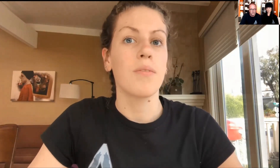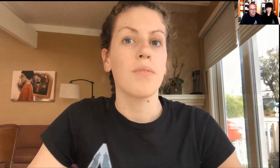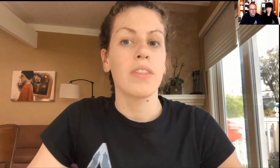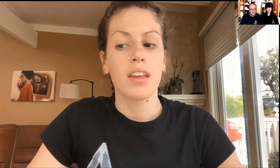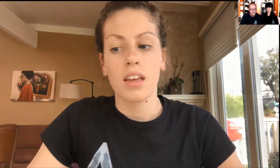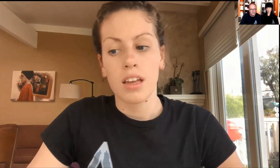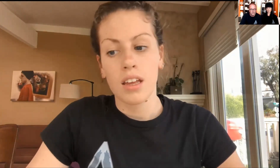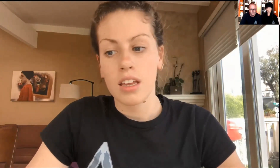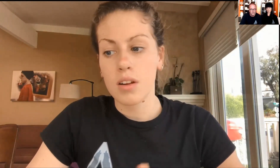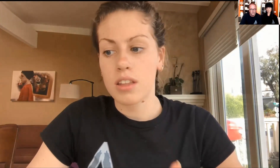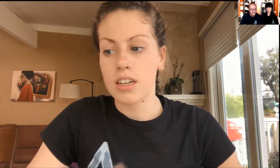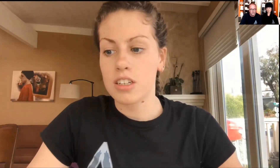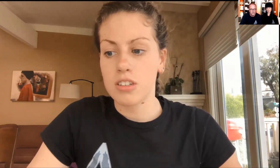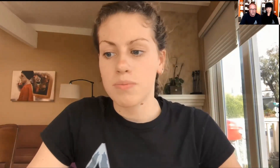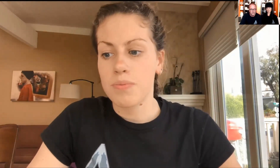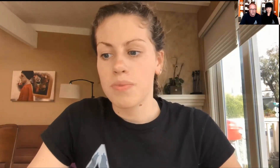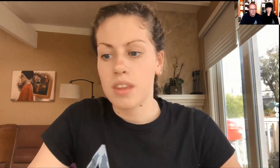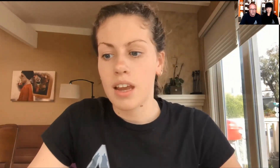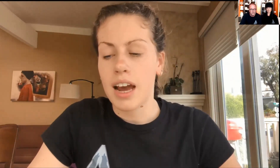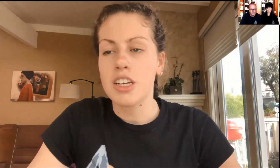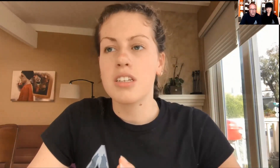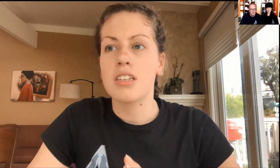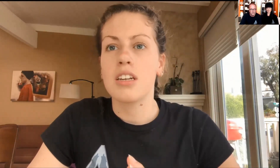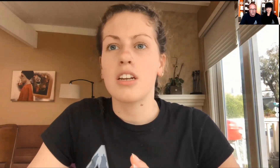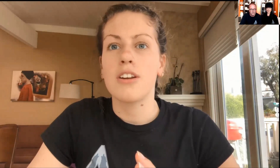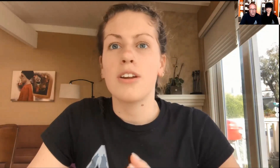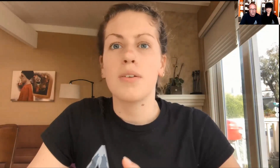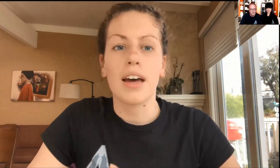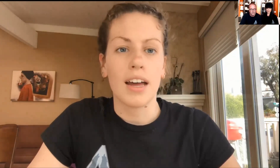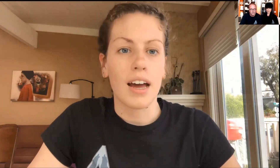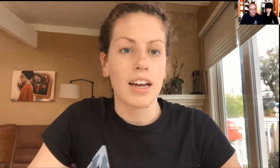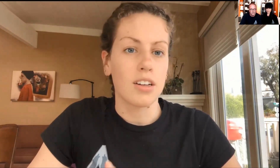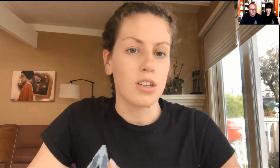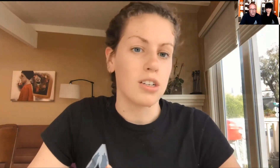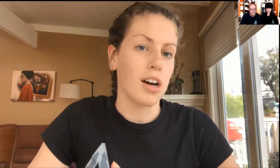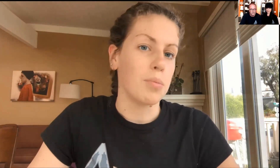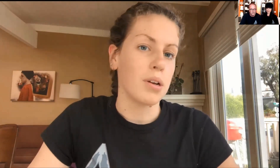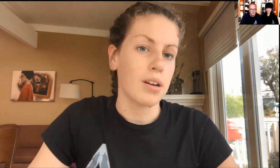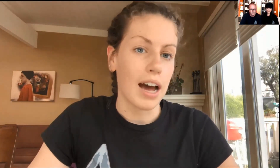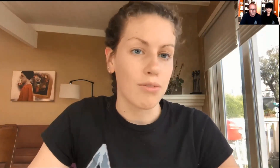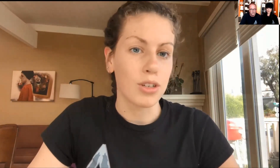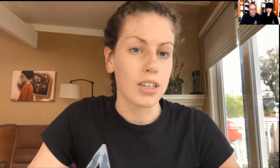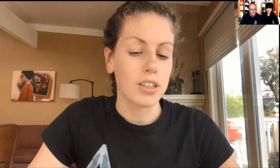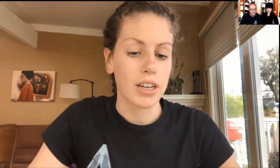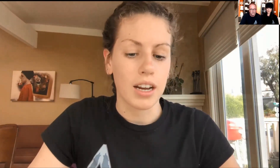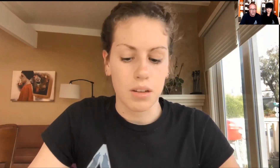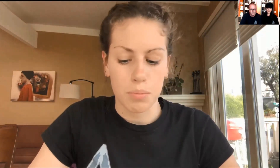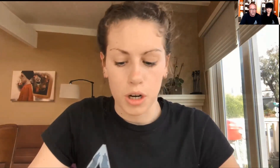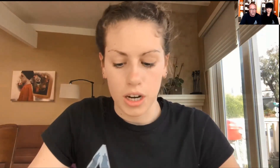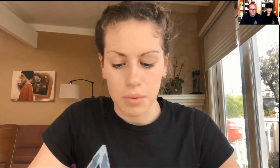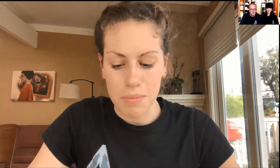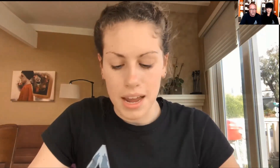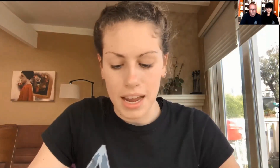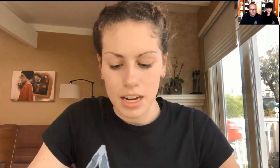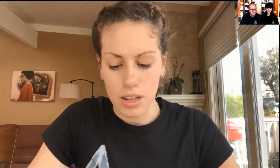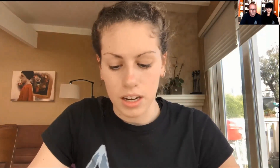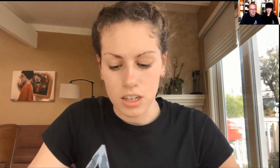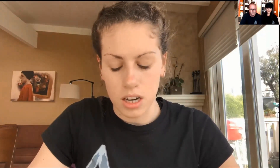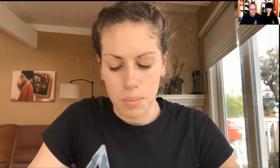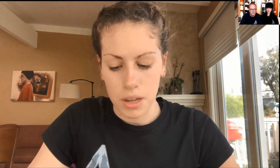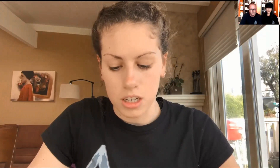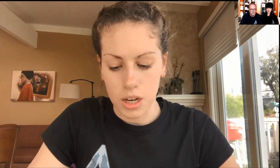And you know, I just knew that I couldn't stop. After creating the program with May,